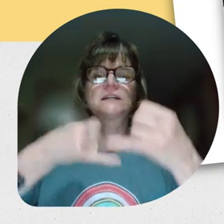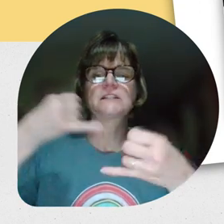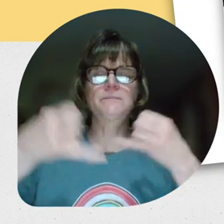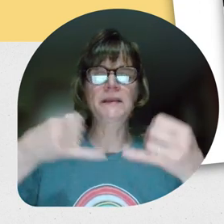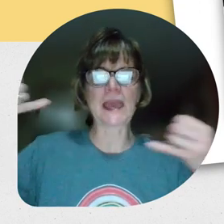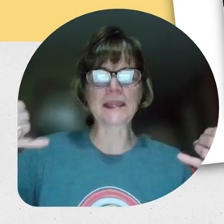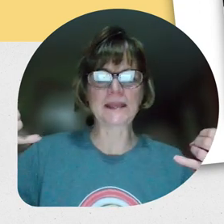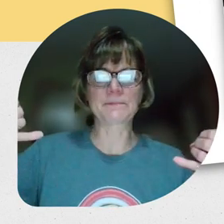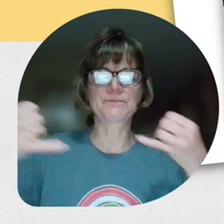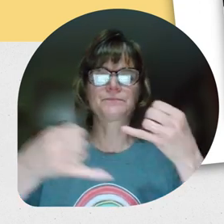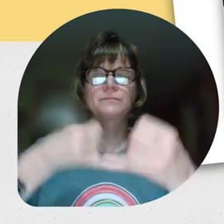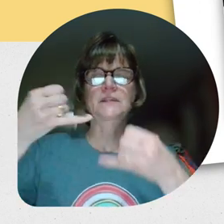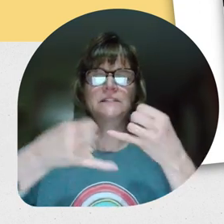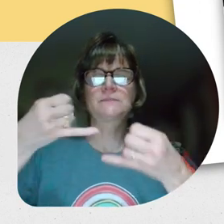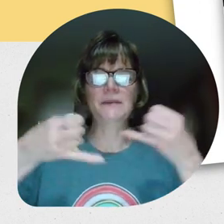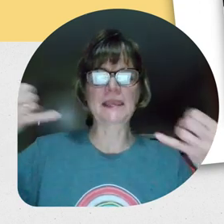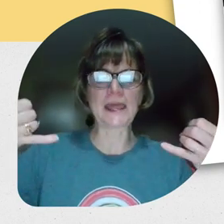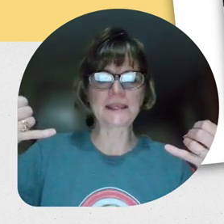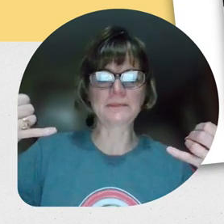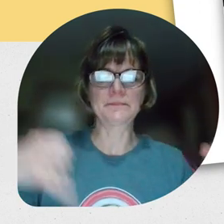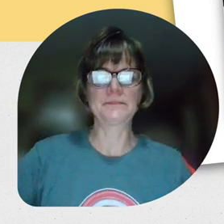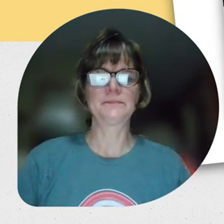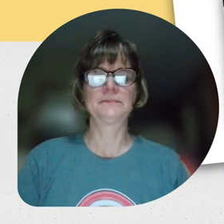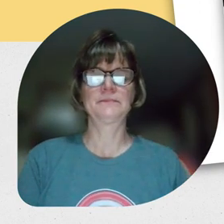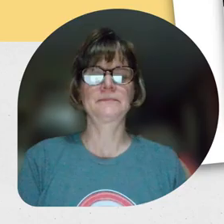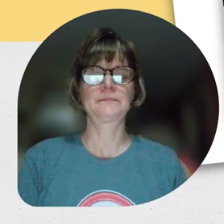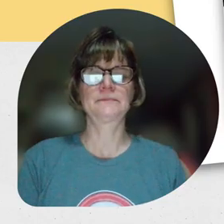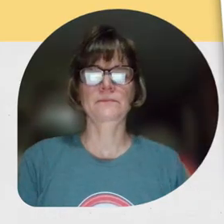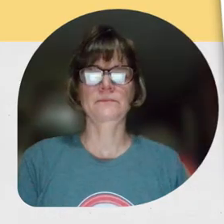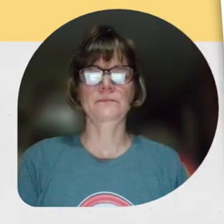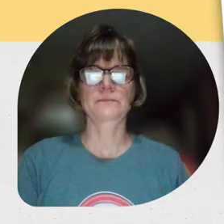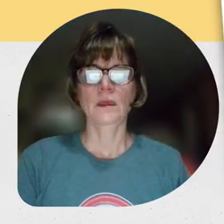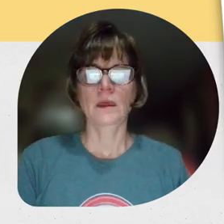twirls. Spaghetti, spaghetti.